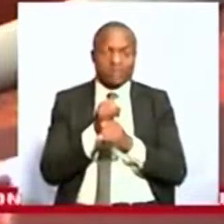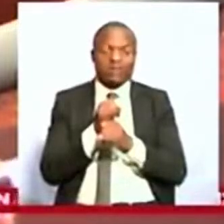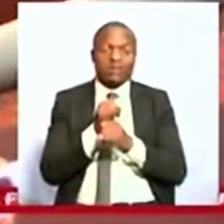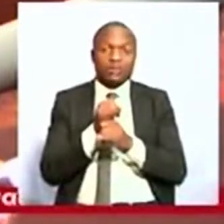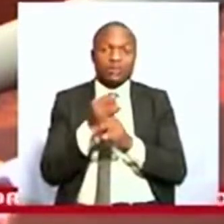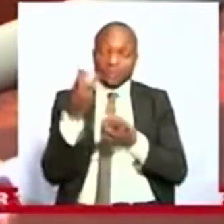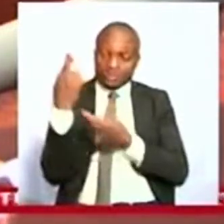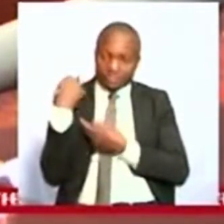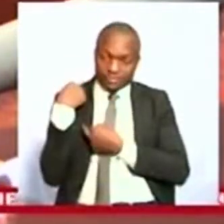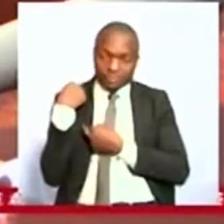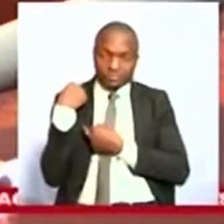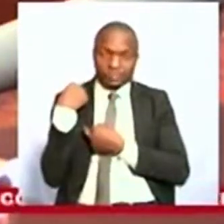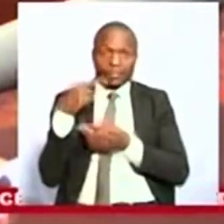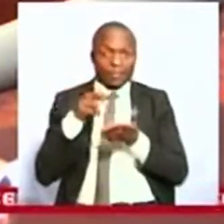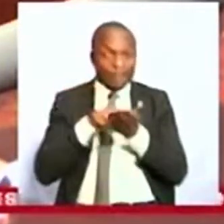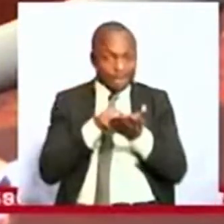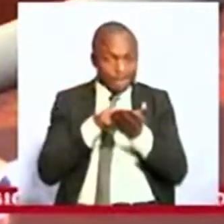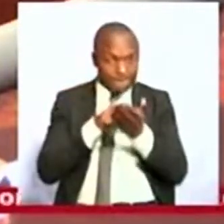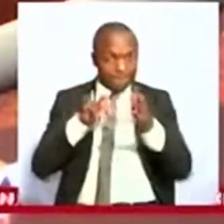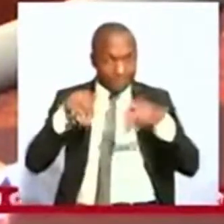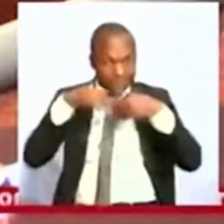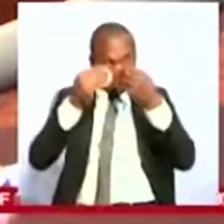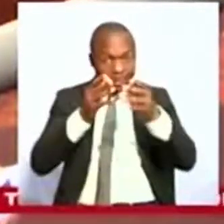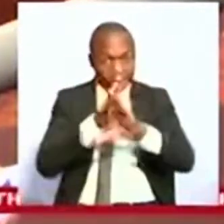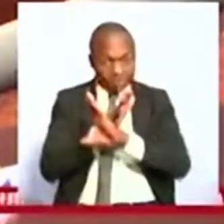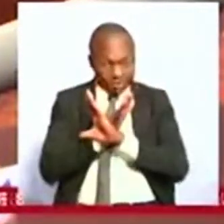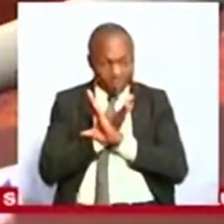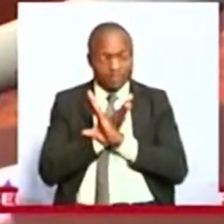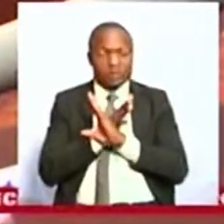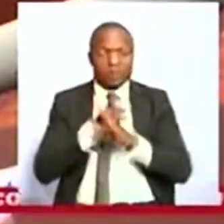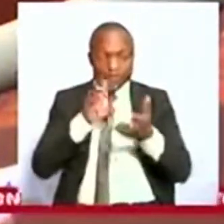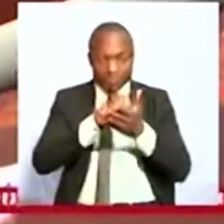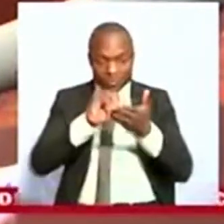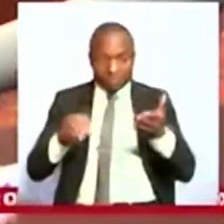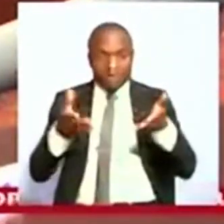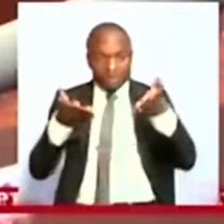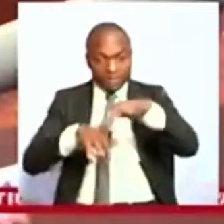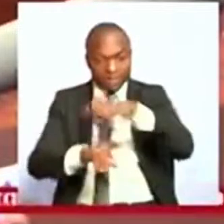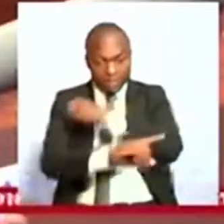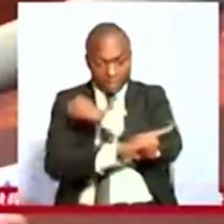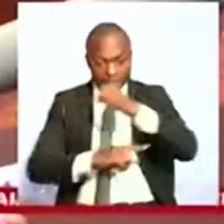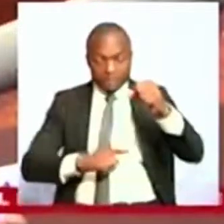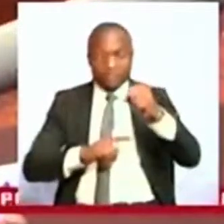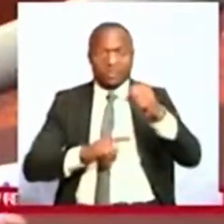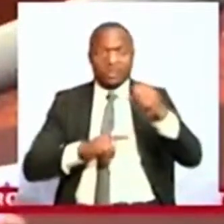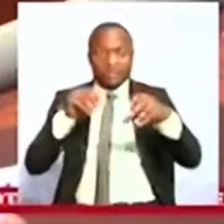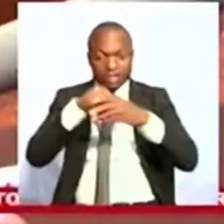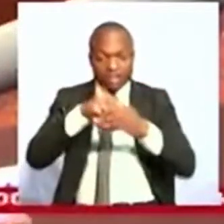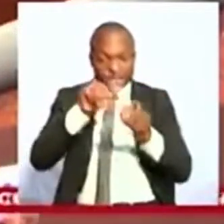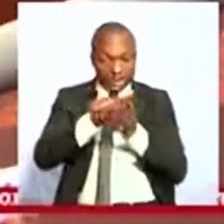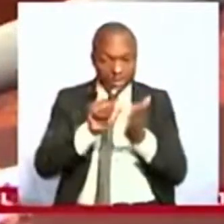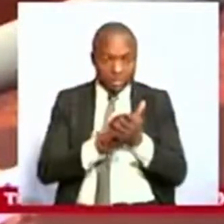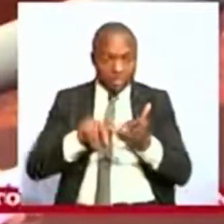obligations. It is recommended that, given that Zambia has already abolished the death penalty in its penal laws, ratifying the second